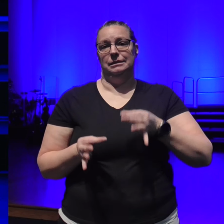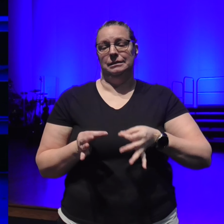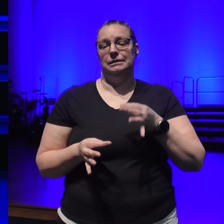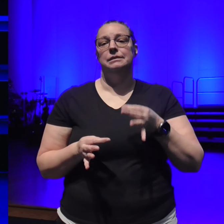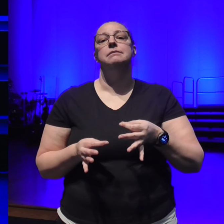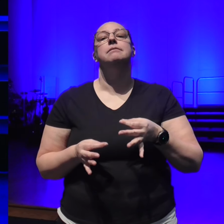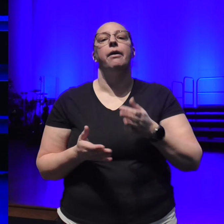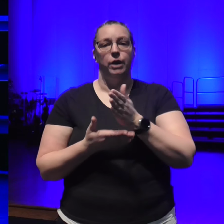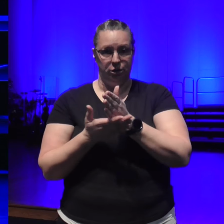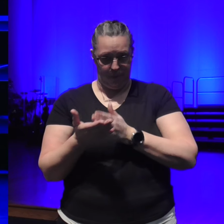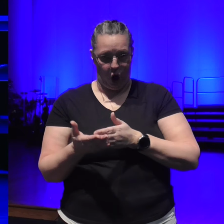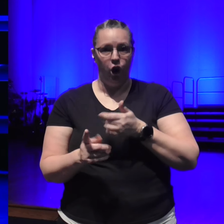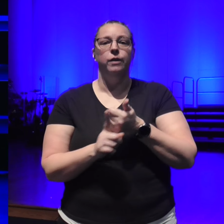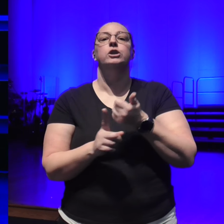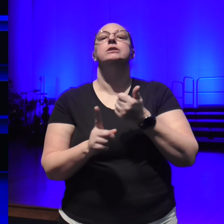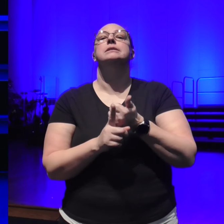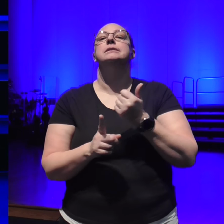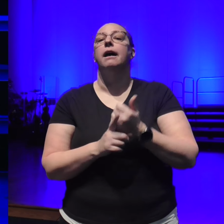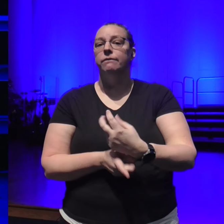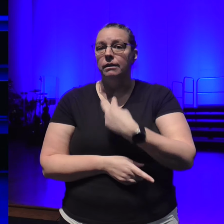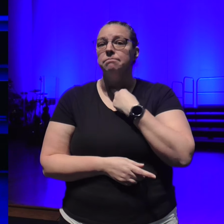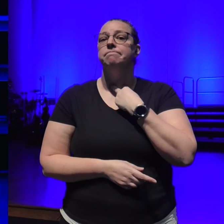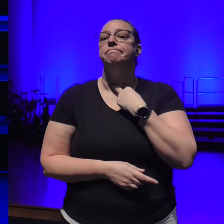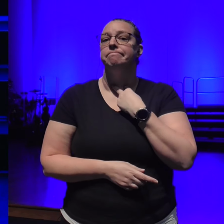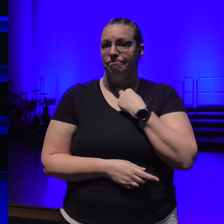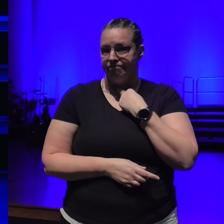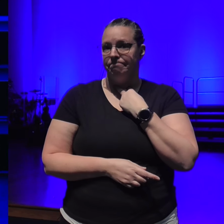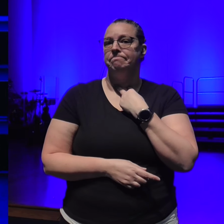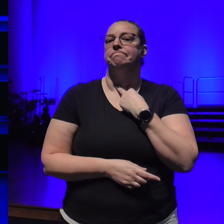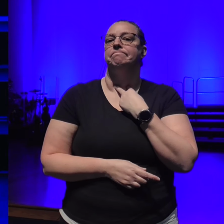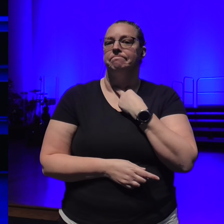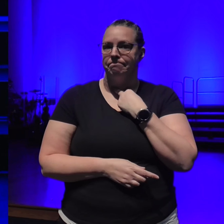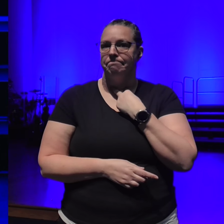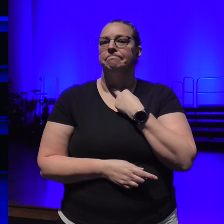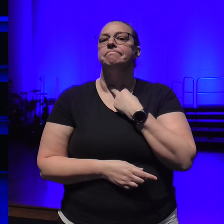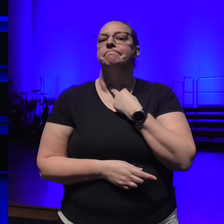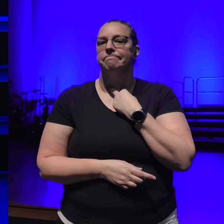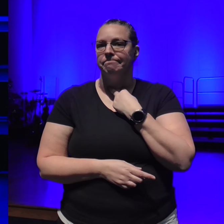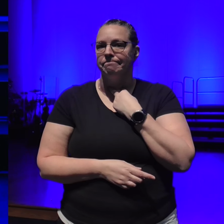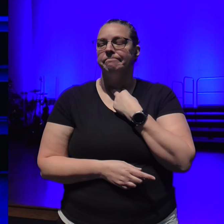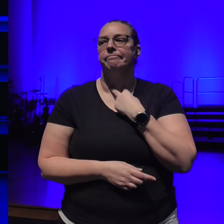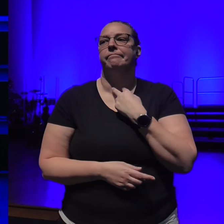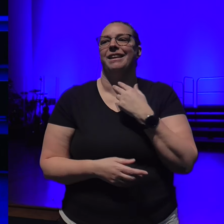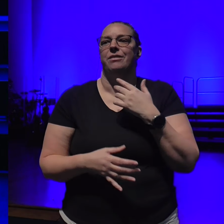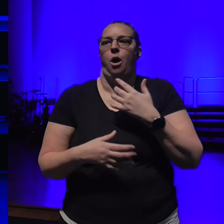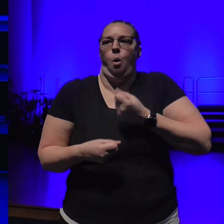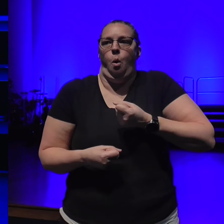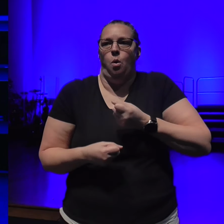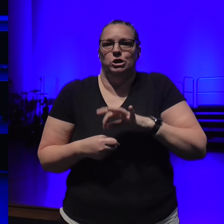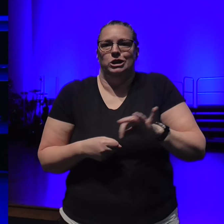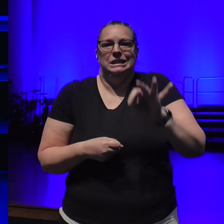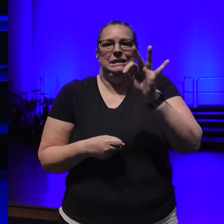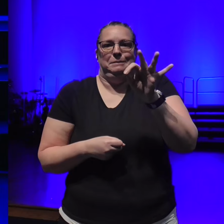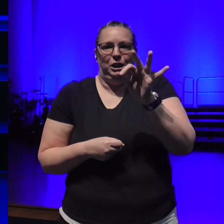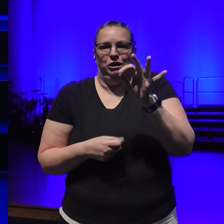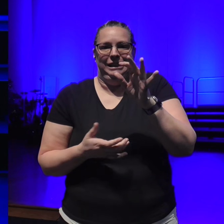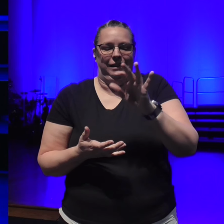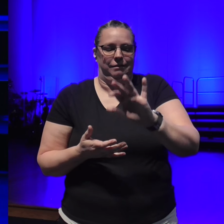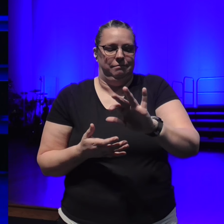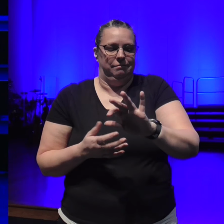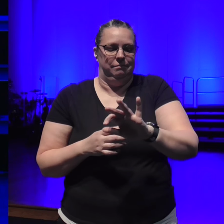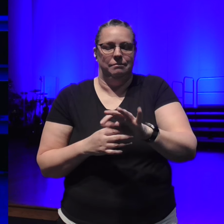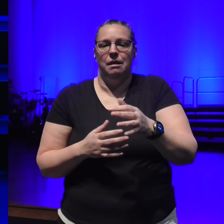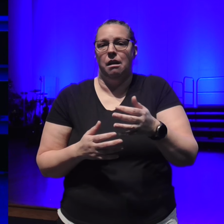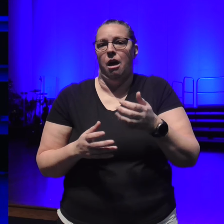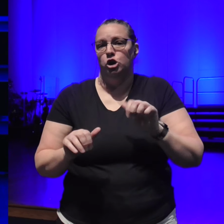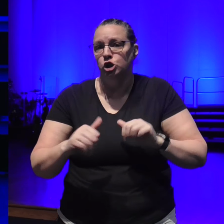There's that part of ourselves that can get stuck in the past. It's like these past experiences hold little parts of our spirit hostage. And